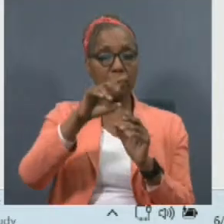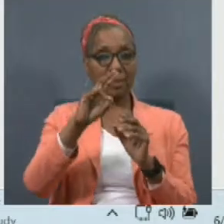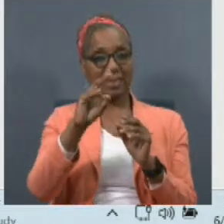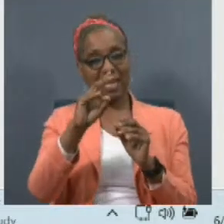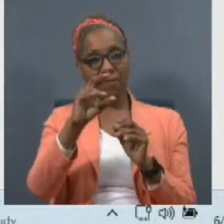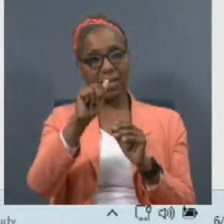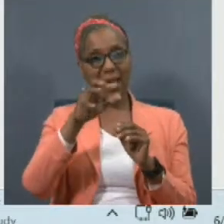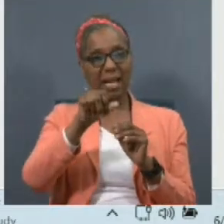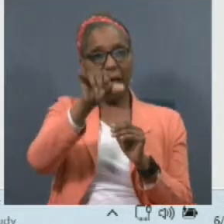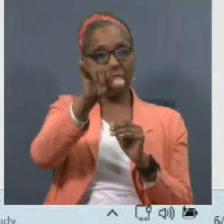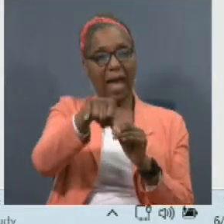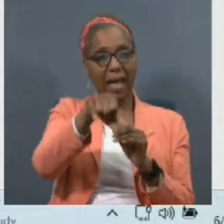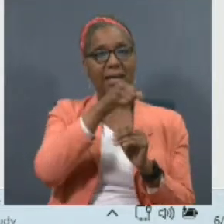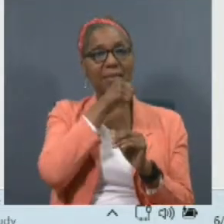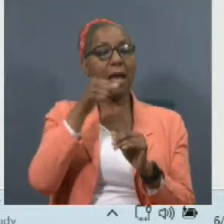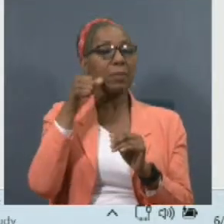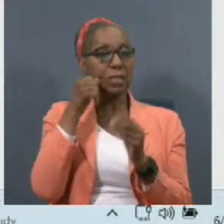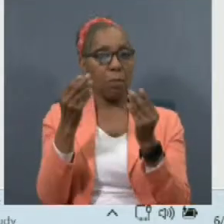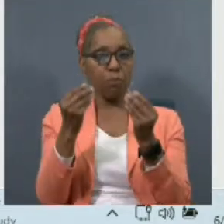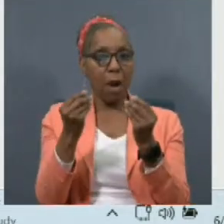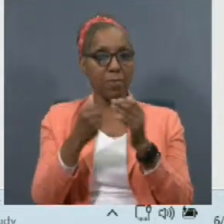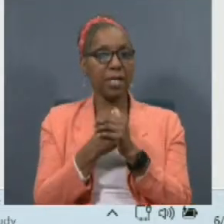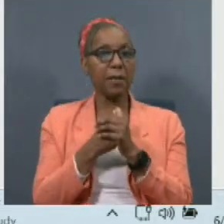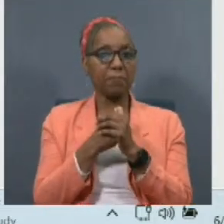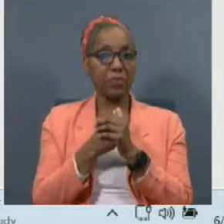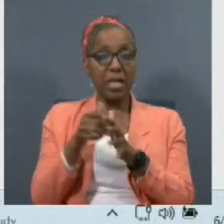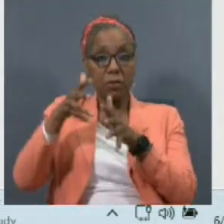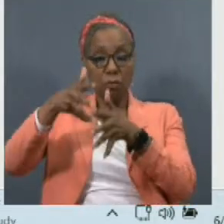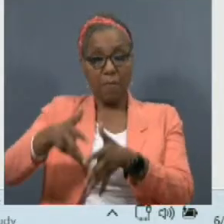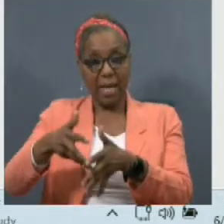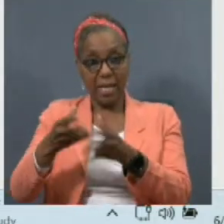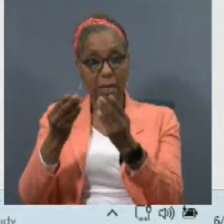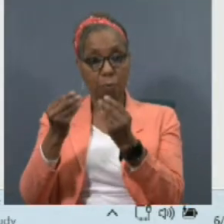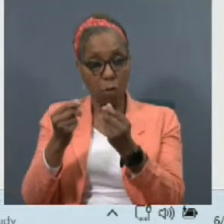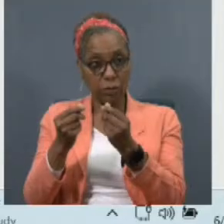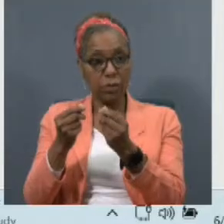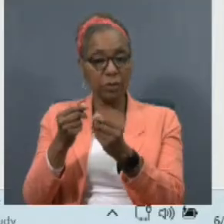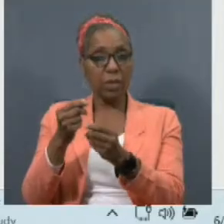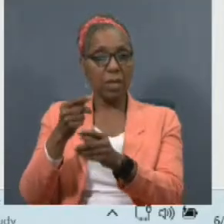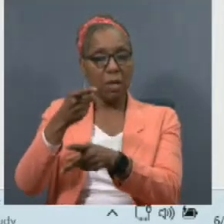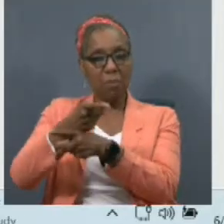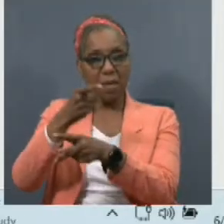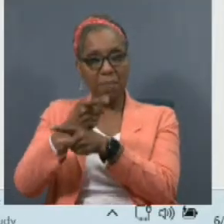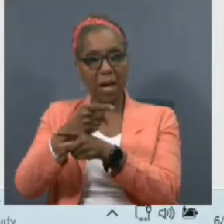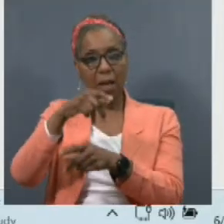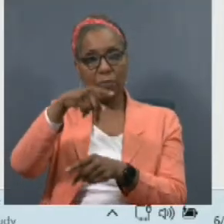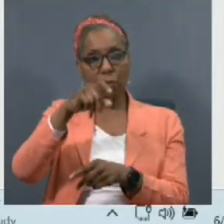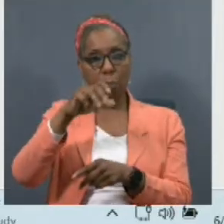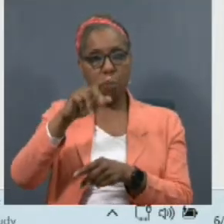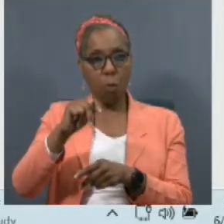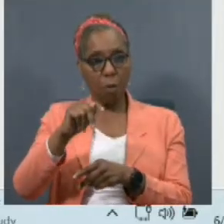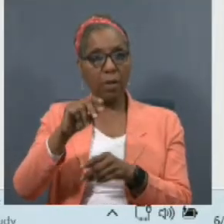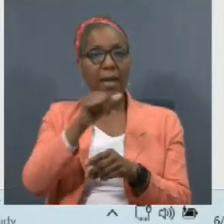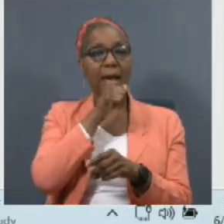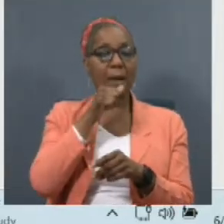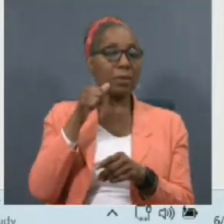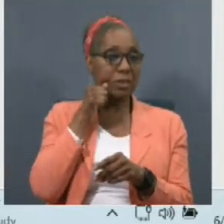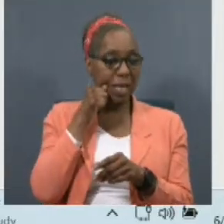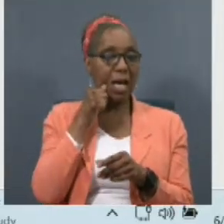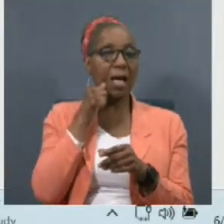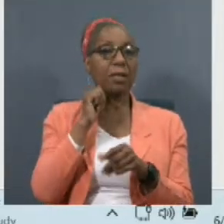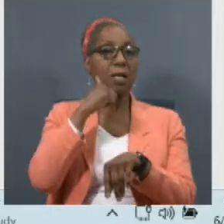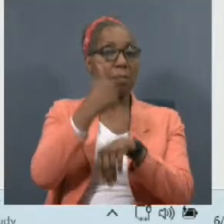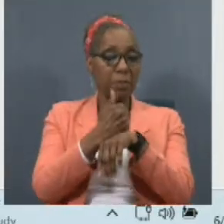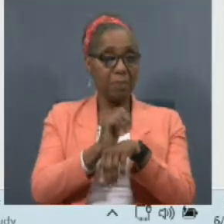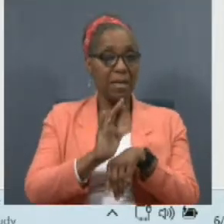acres, that's the Amazon property. The remaining portions were retained by the port, and so Amazon intentionally put